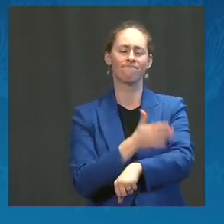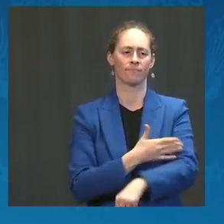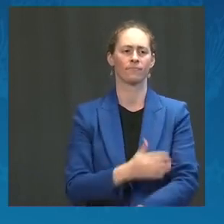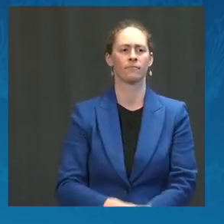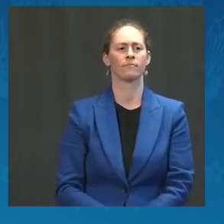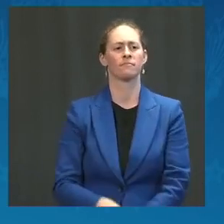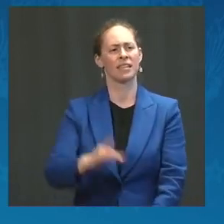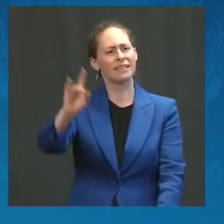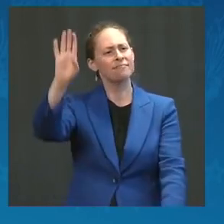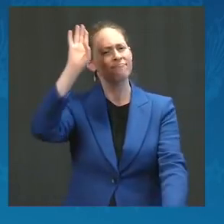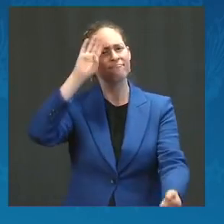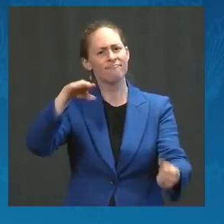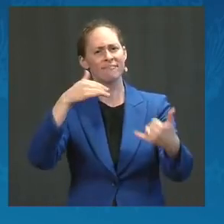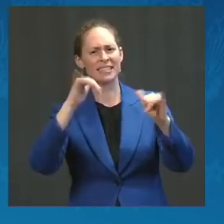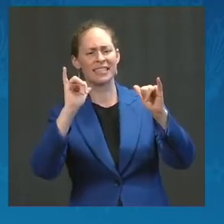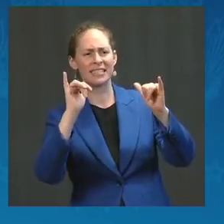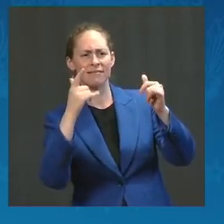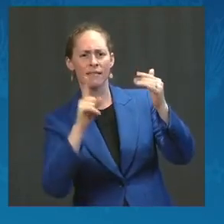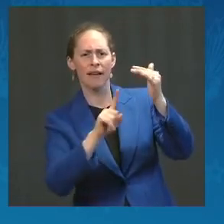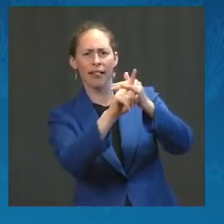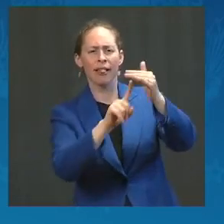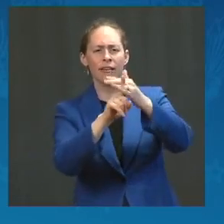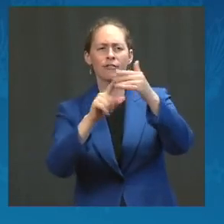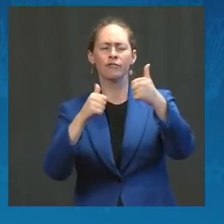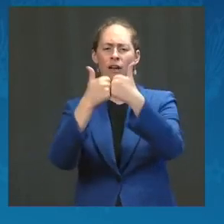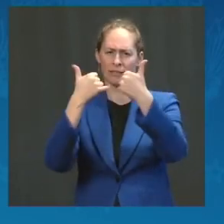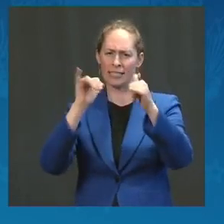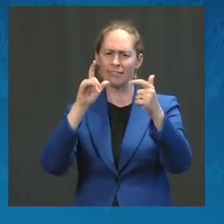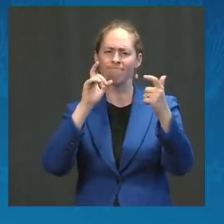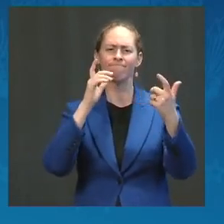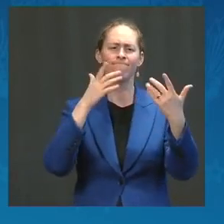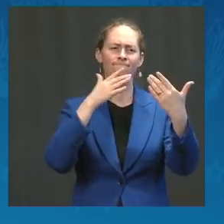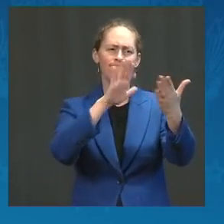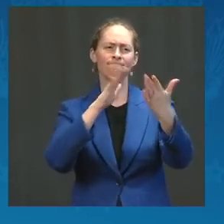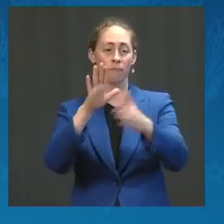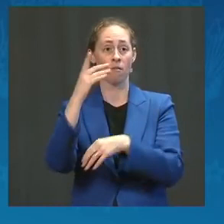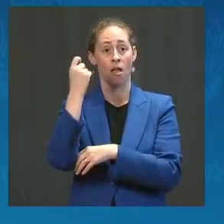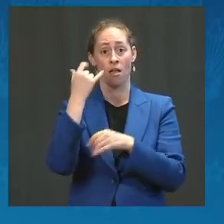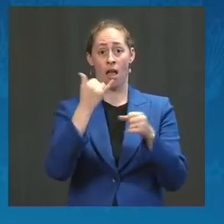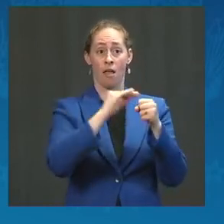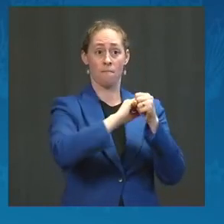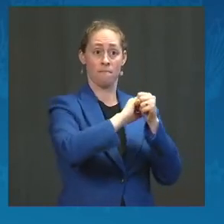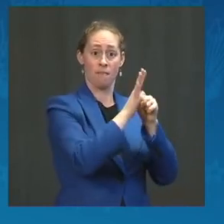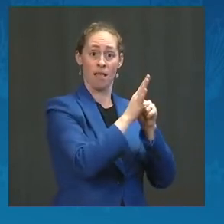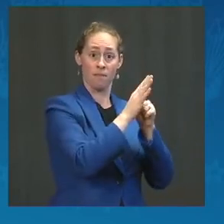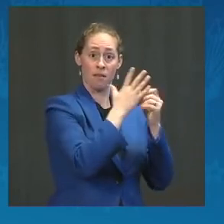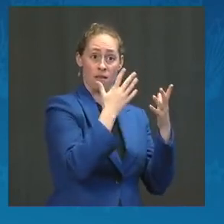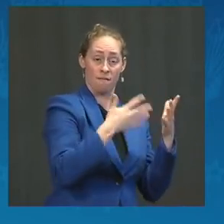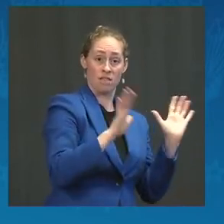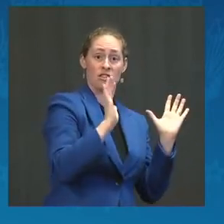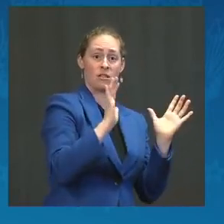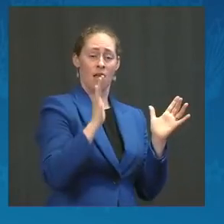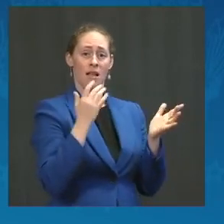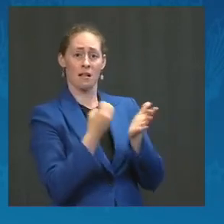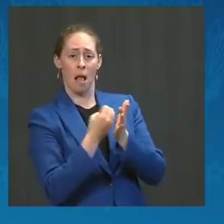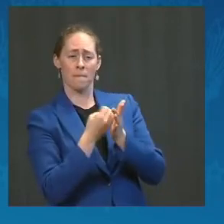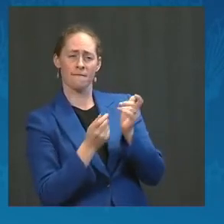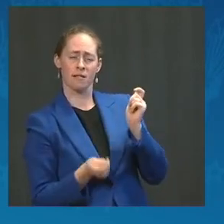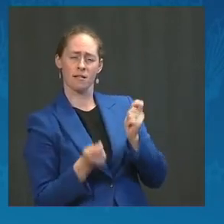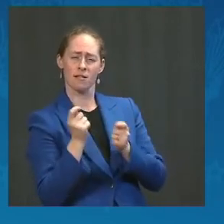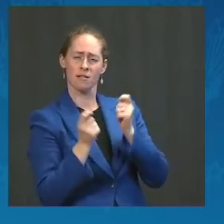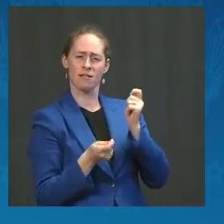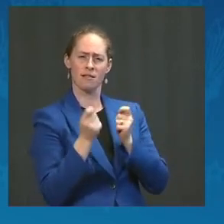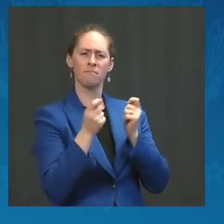to do as we readjust to a post-pandemic economy. But we have the right plan.